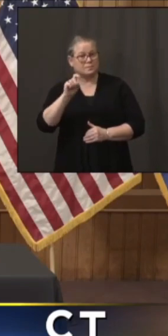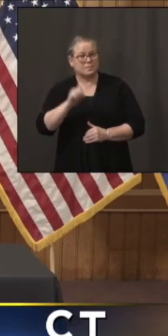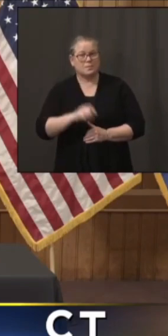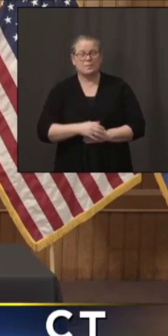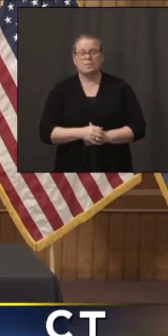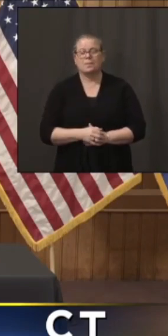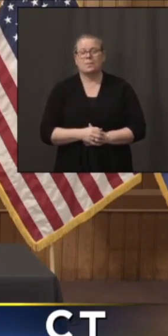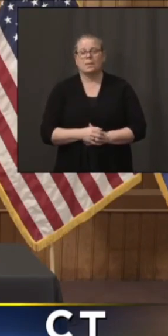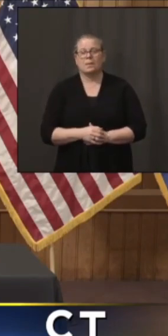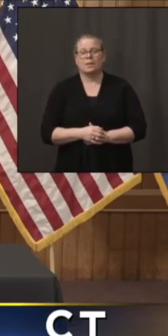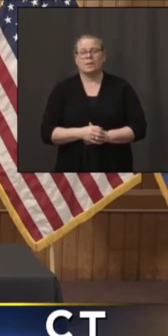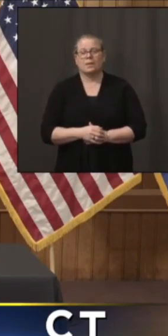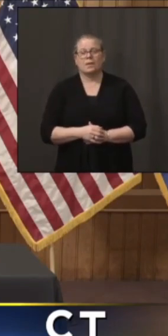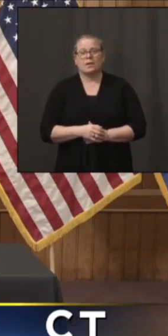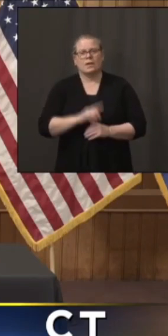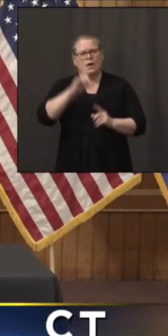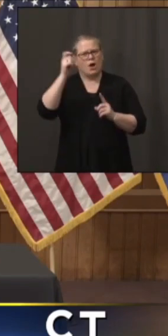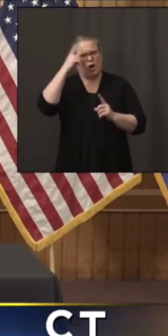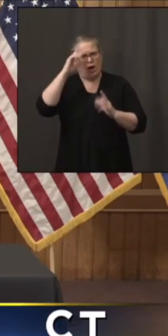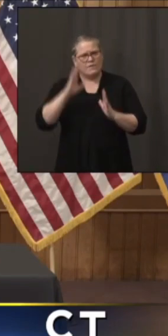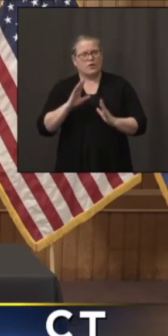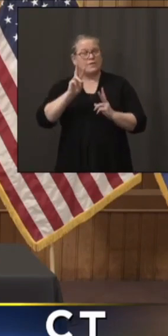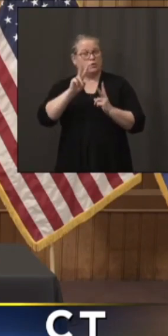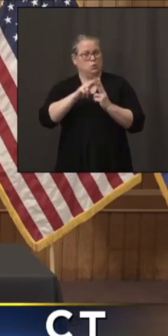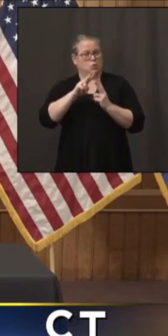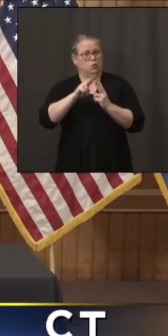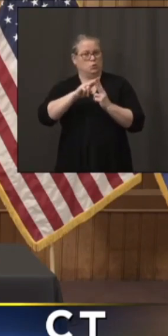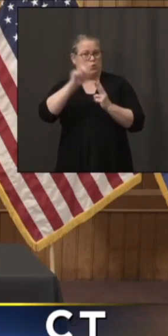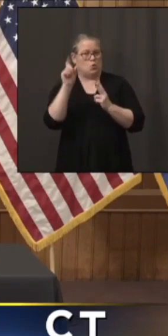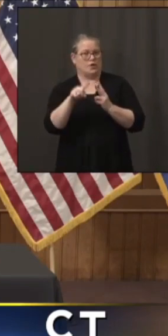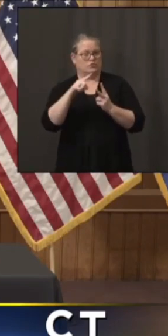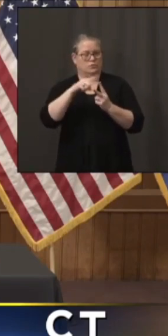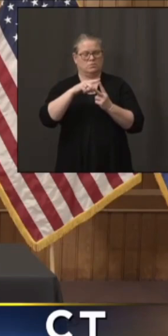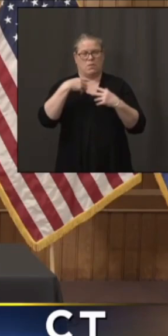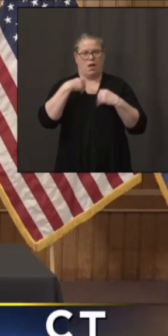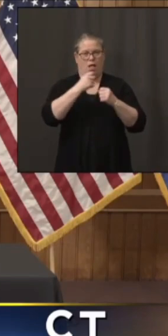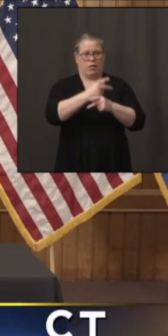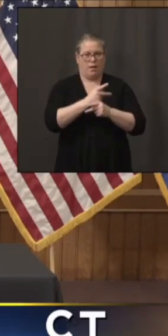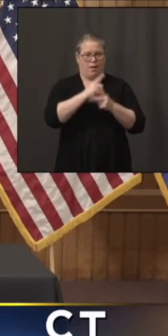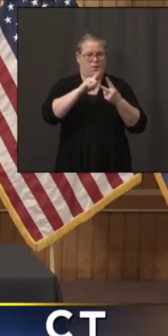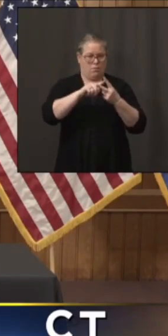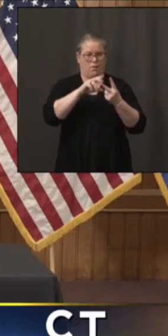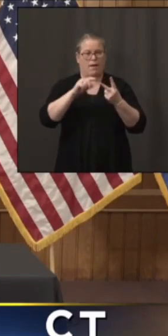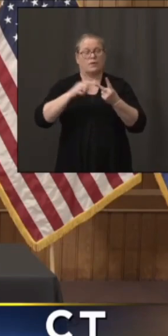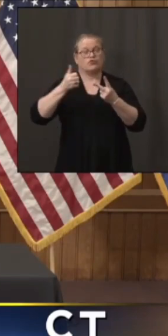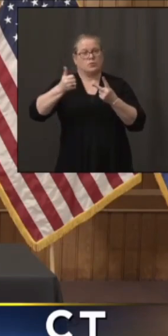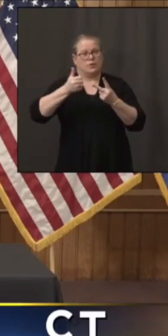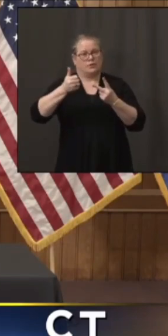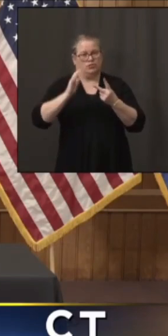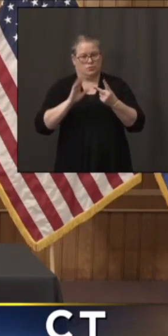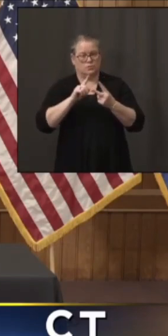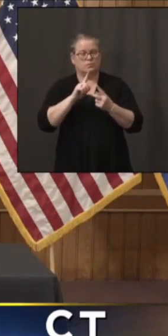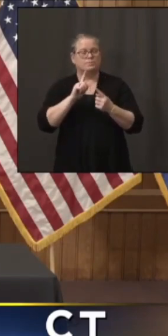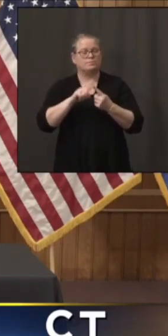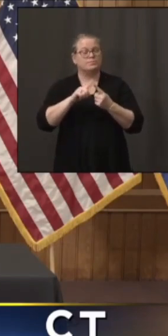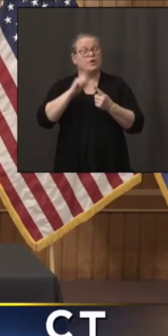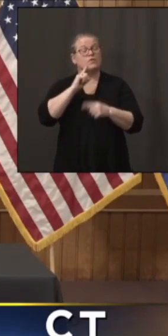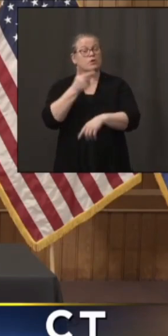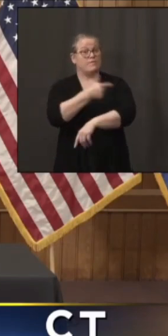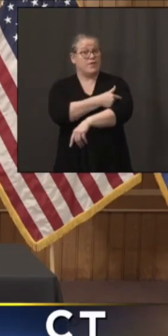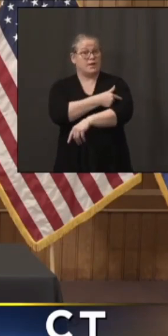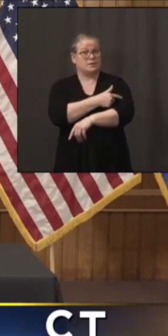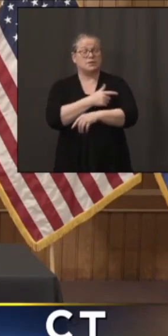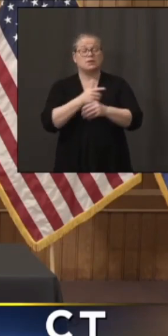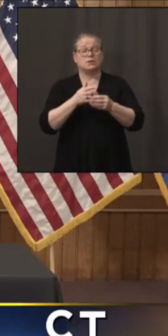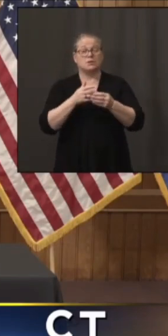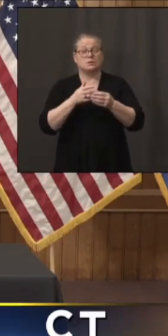two questions, one healthcare and one transportation. When it comes to the vaccine rollout, I definitely heard what you